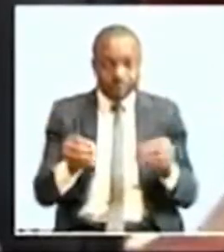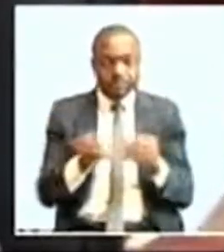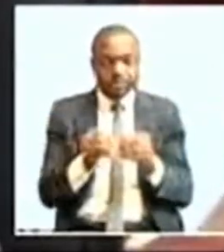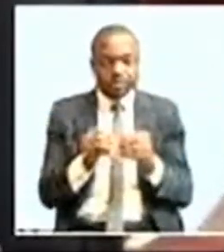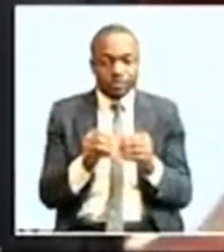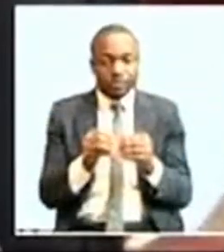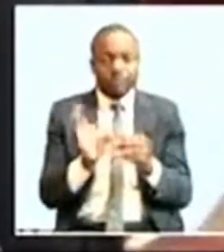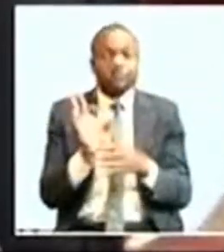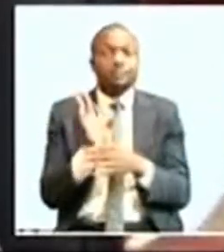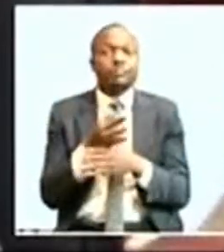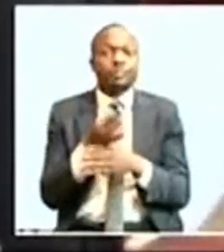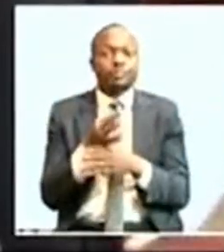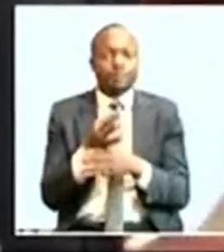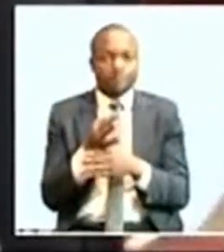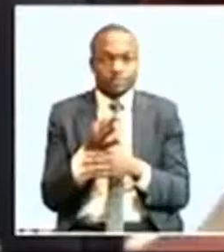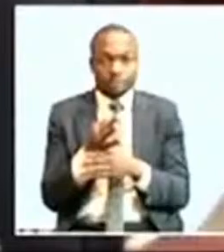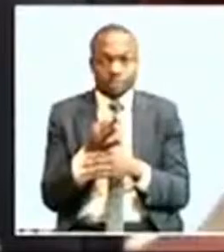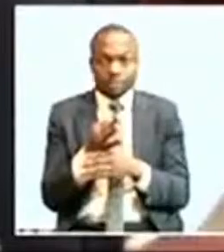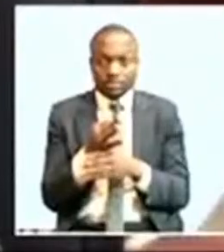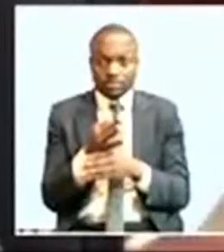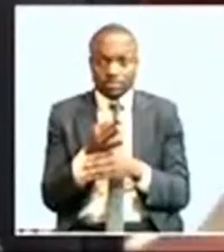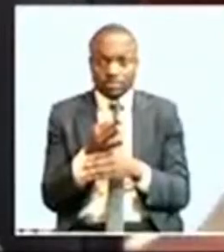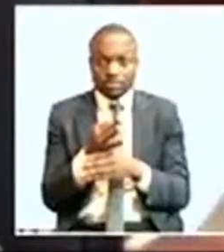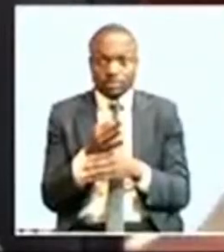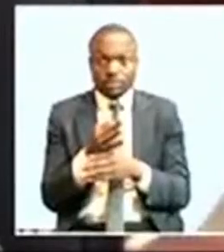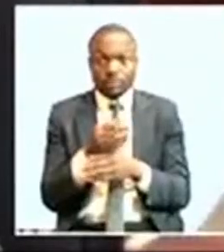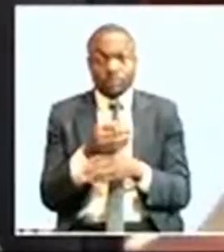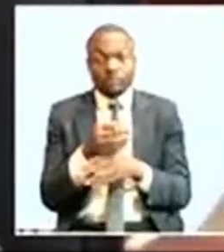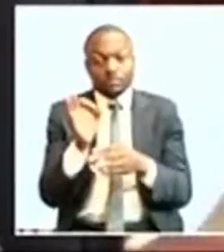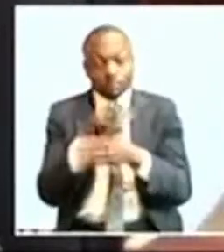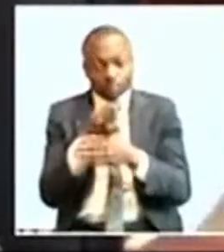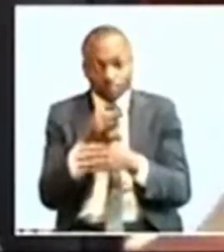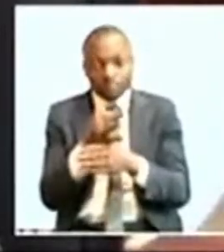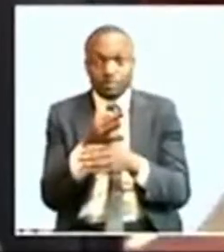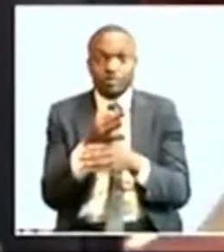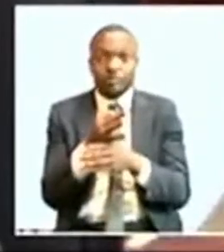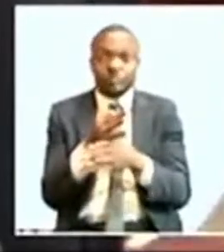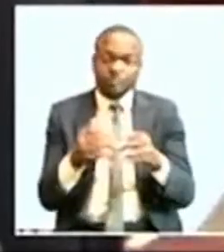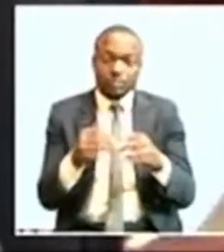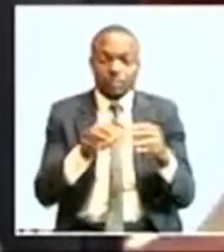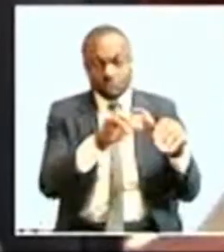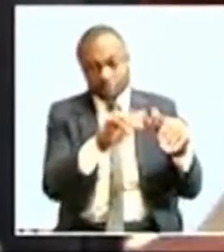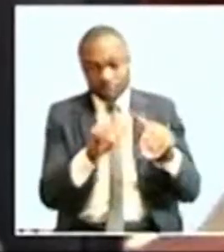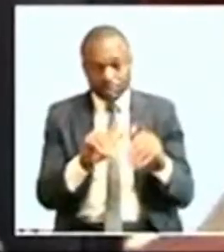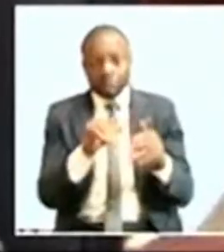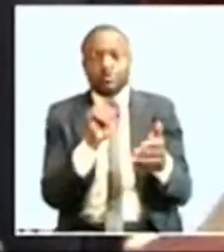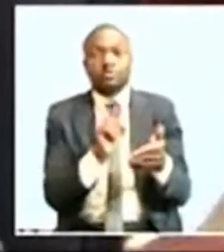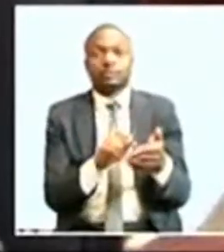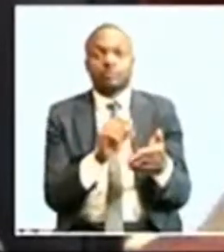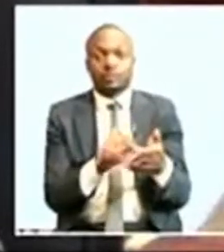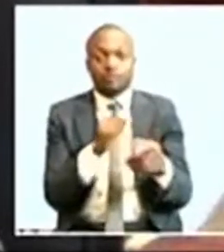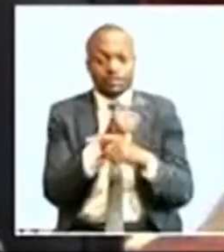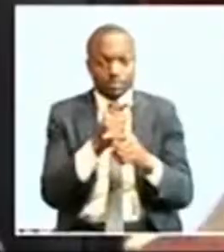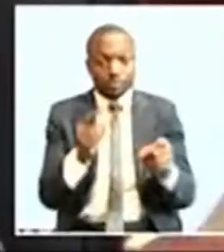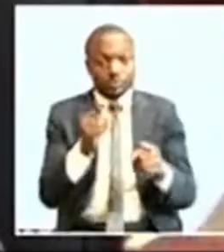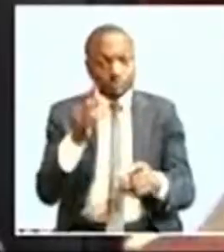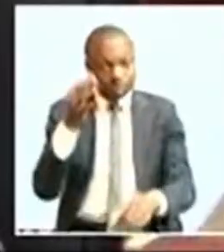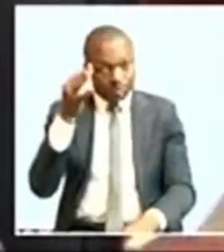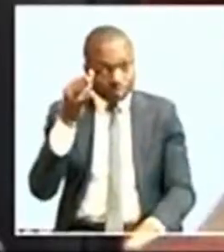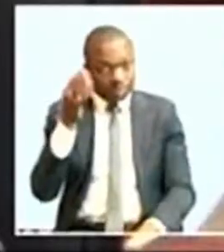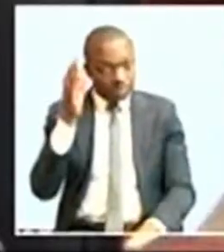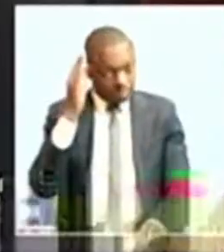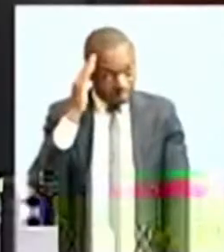capture fisheries, and inland fisheries and aquaculture are explicitly excluded from the scope. So just to note that